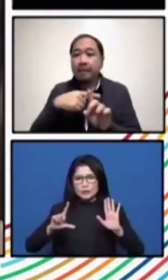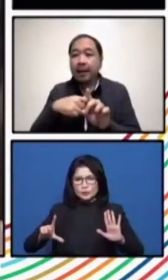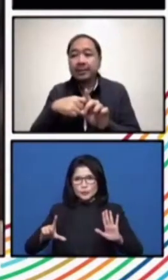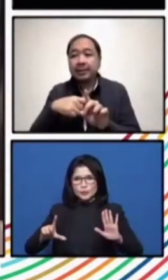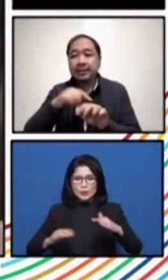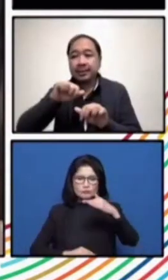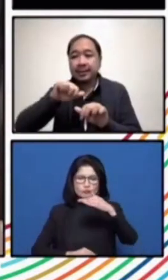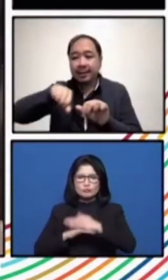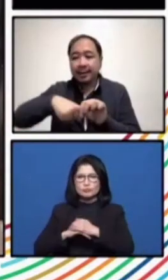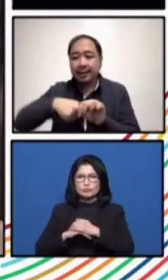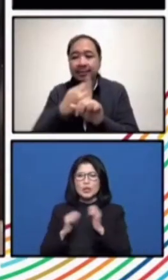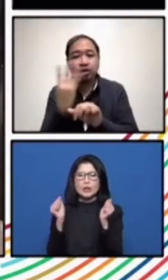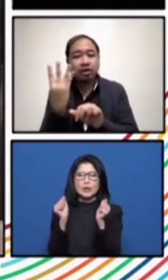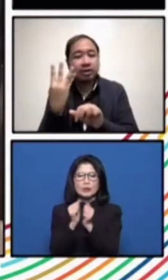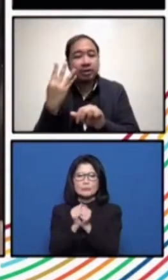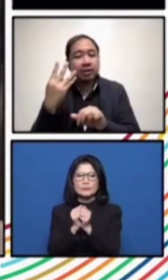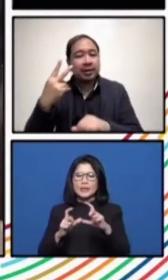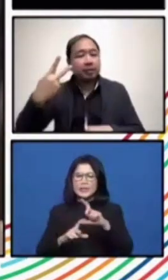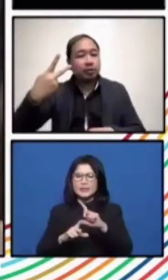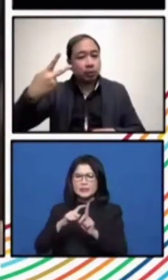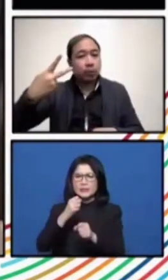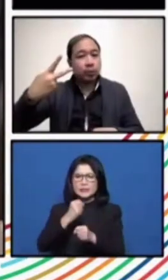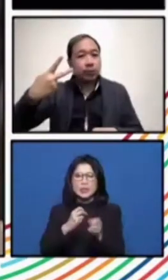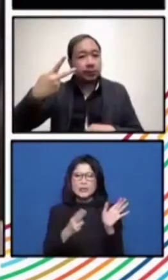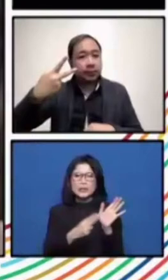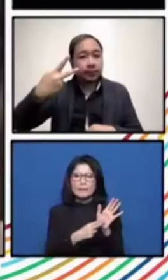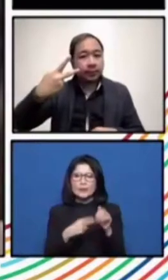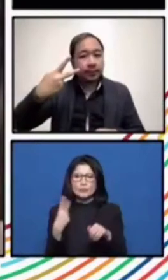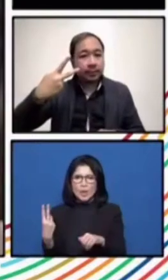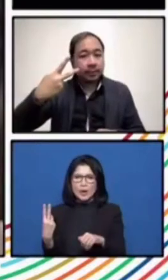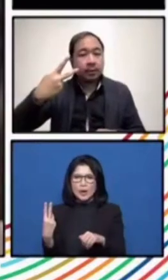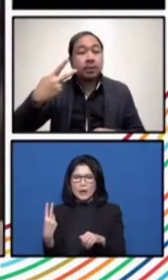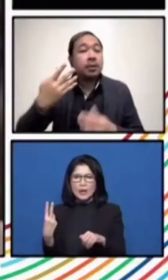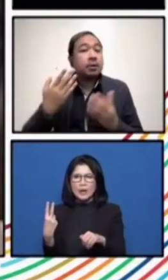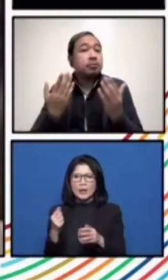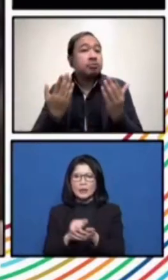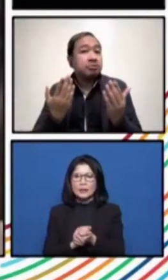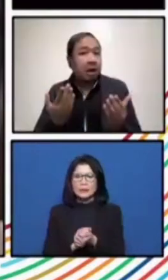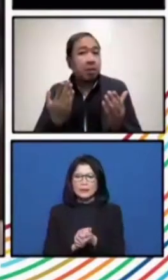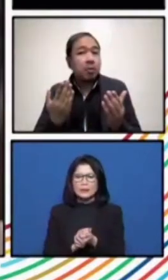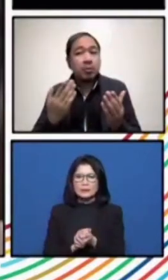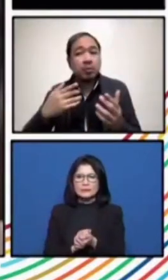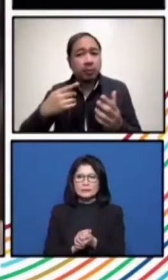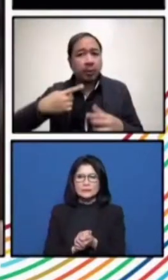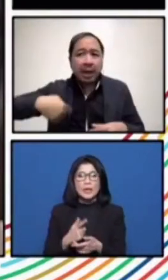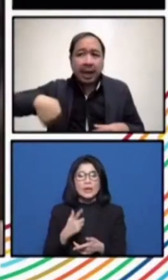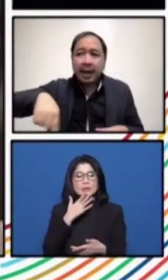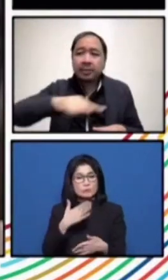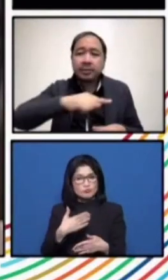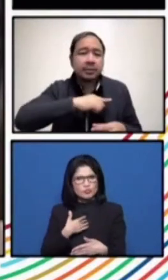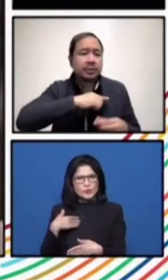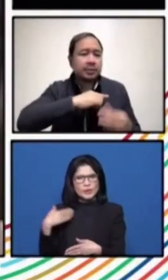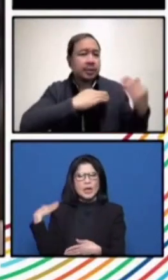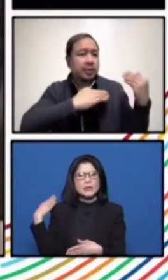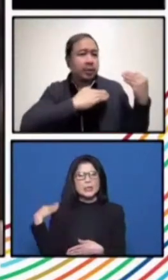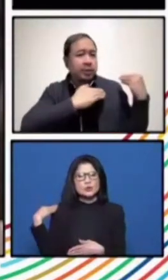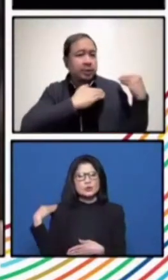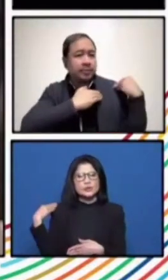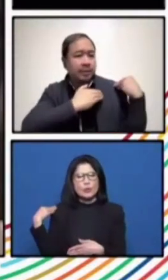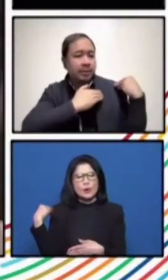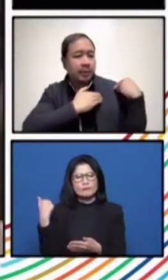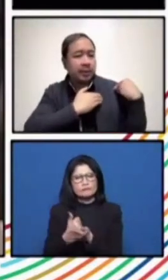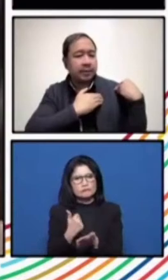two we have a kind of responsibility to look at how people with disability